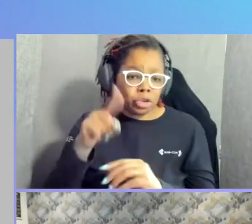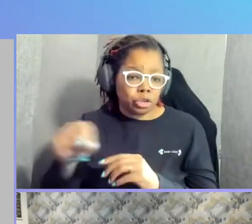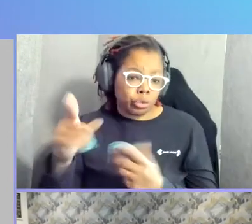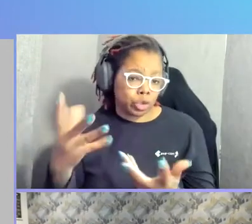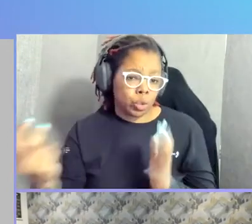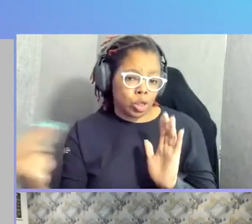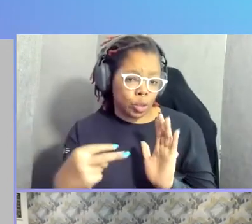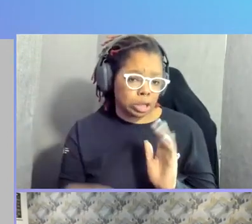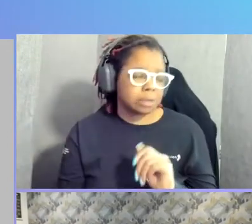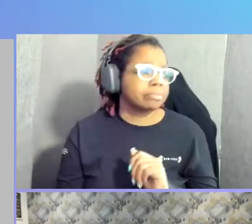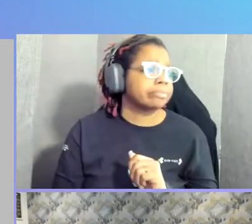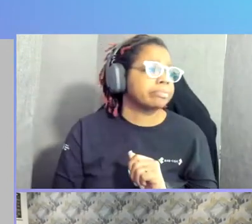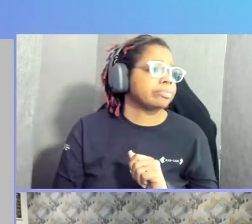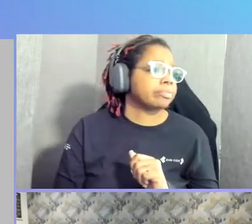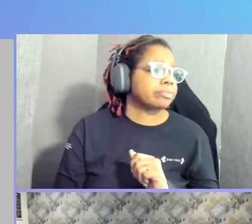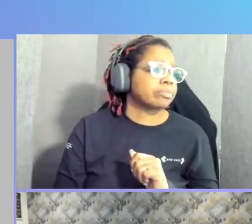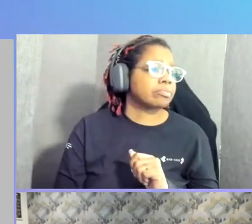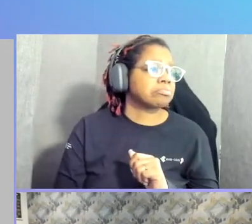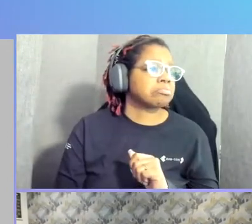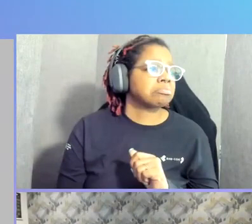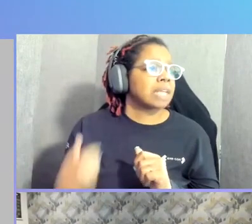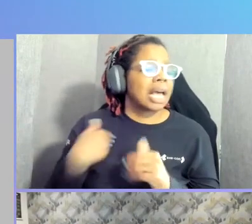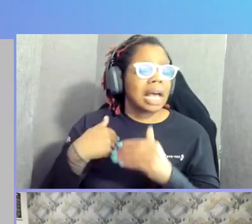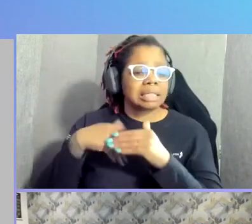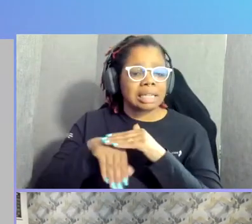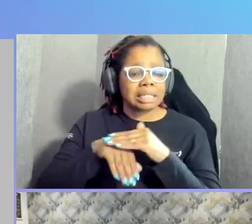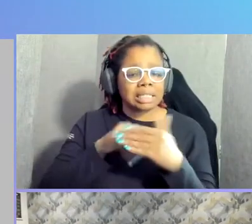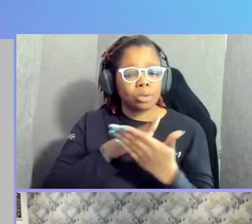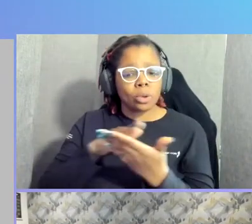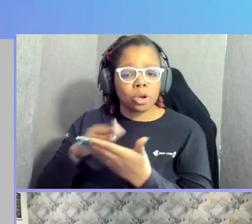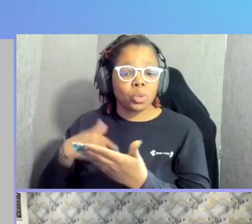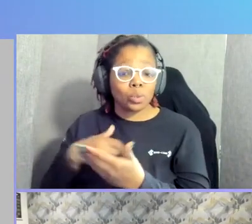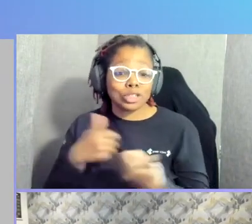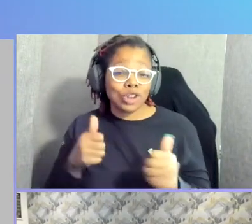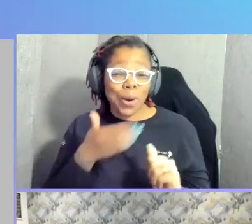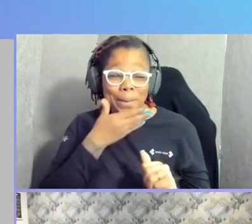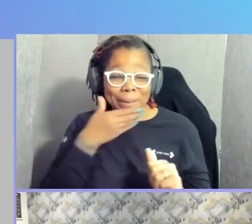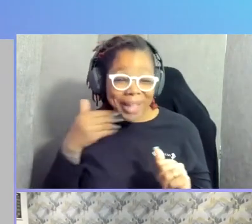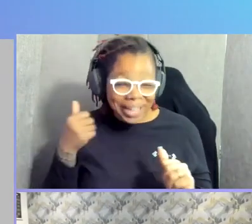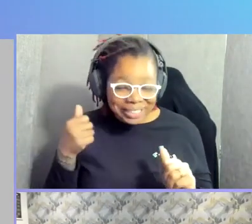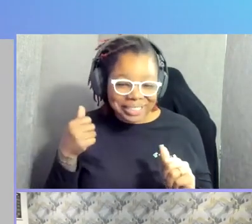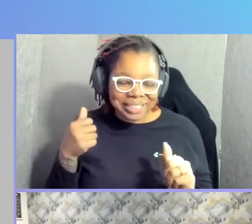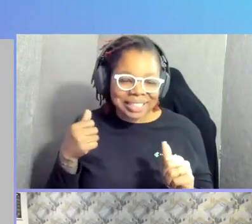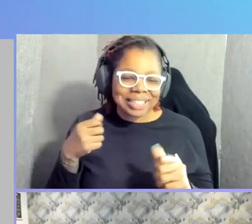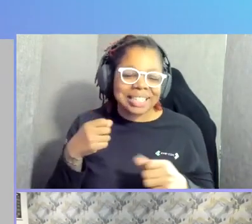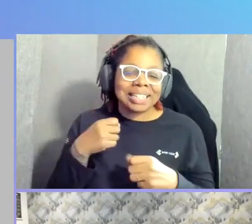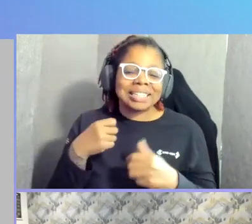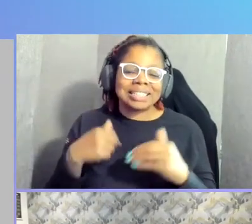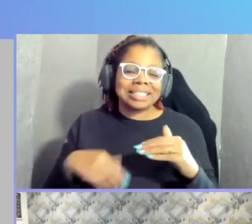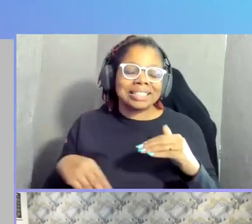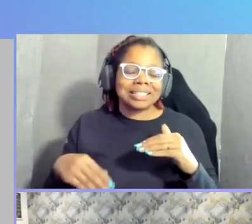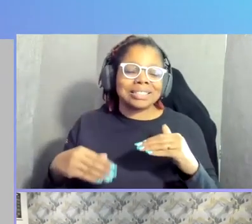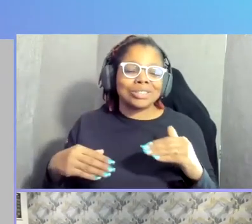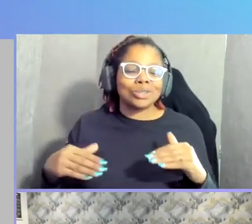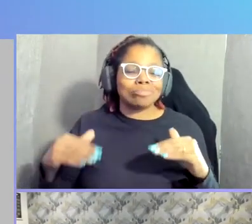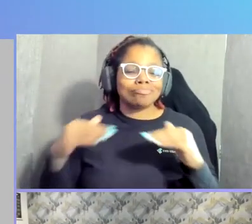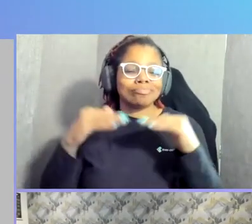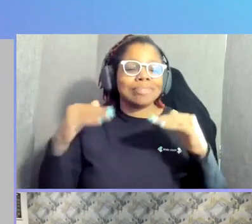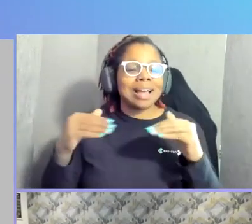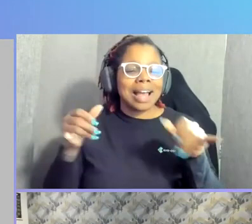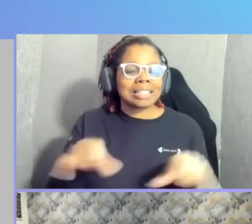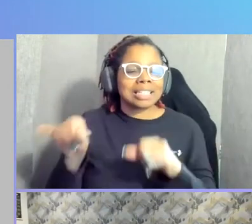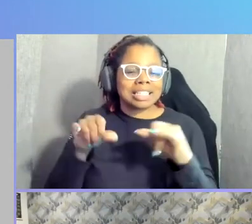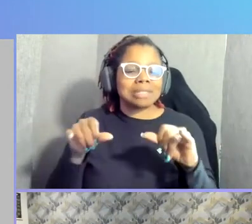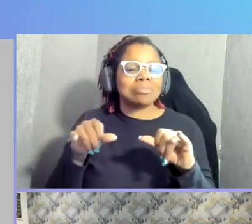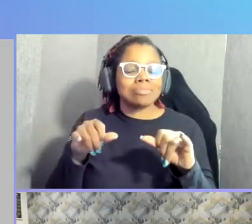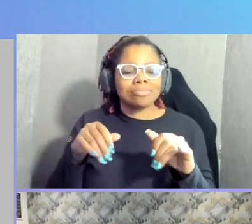out. It has accessible components. We try our best to meet accessibility standards there, so we can extend